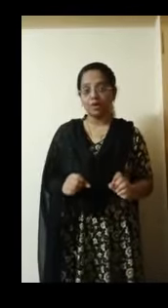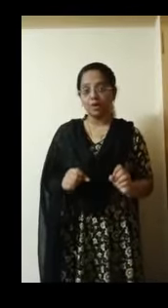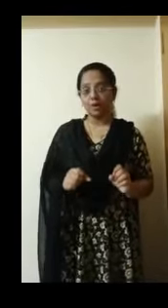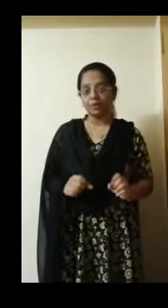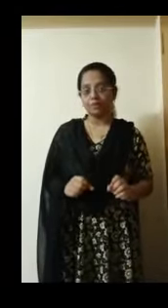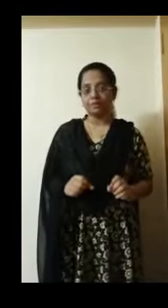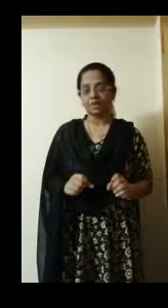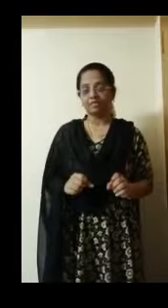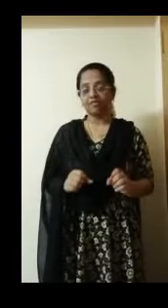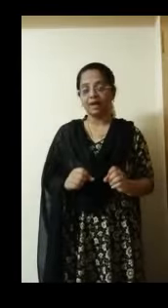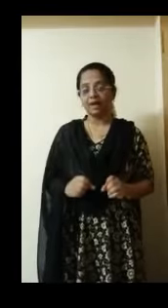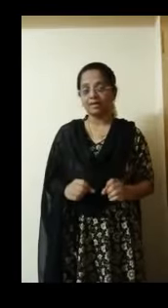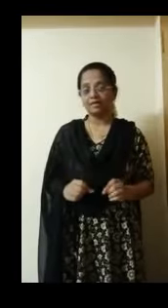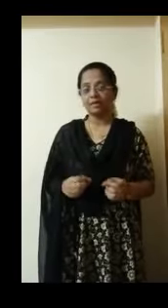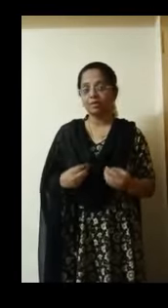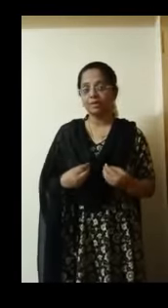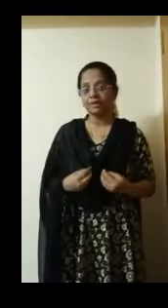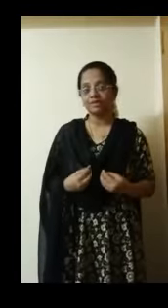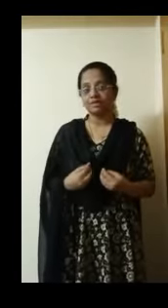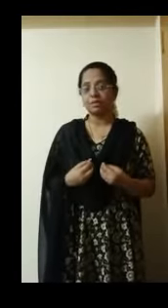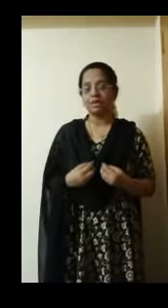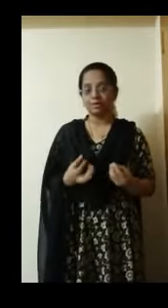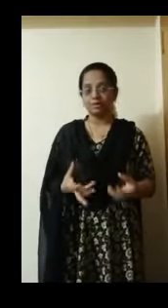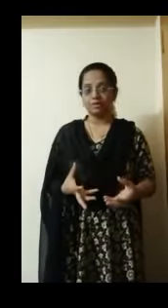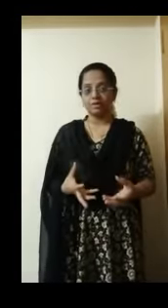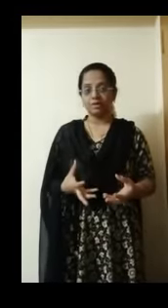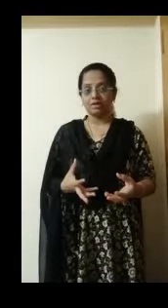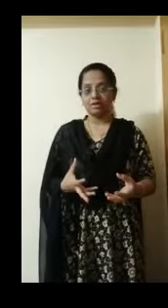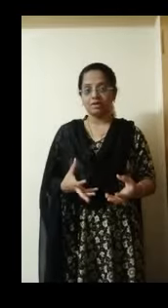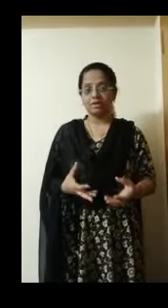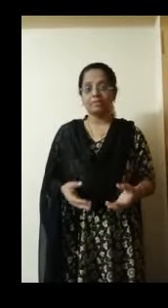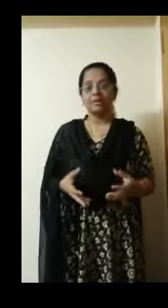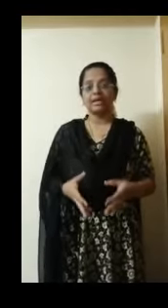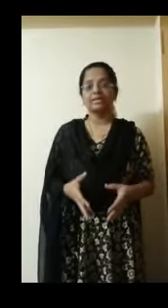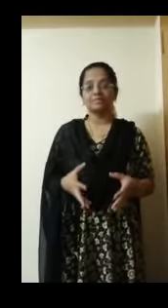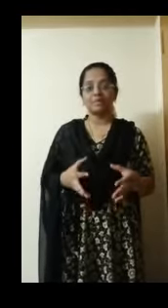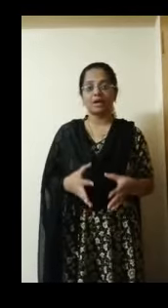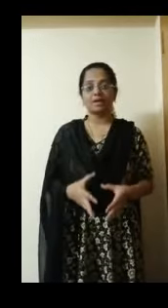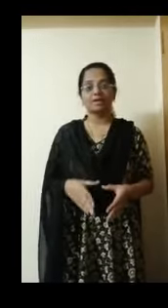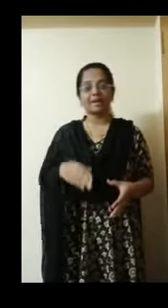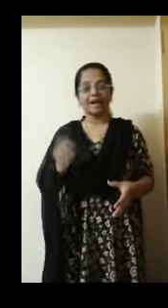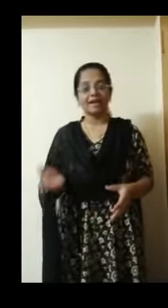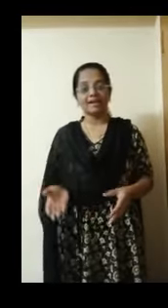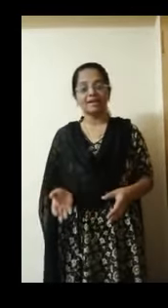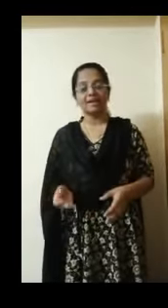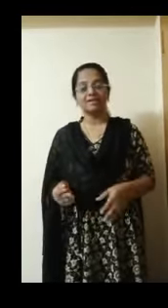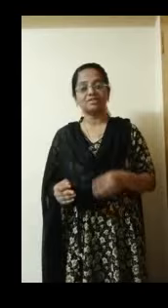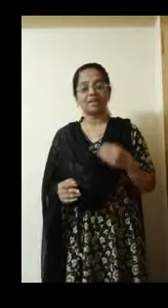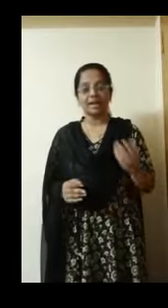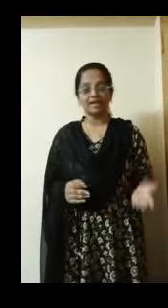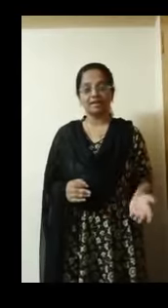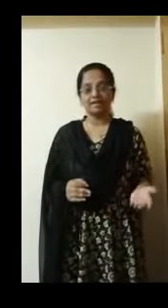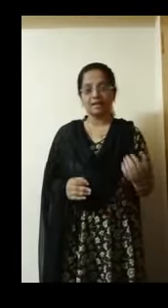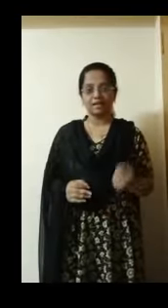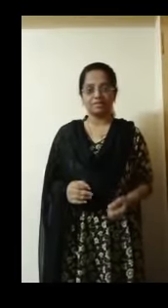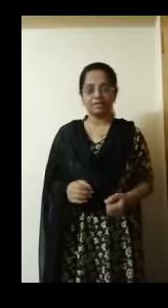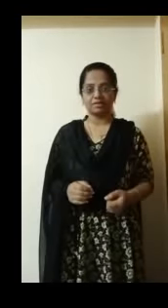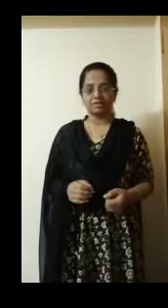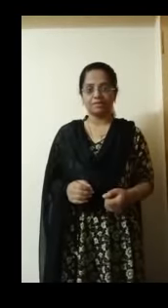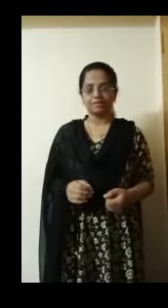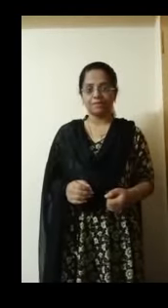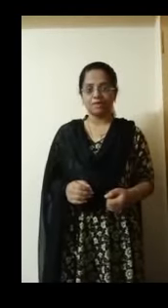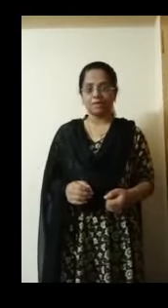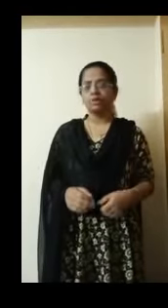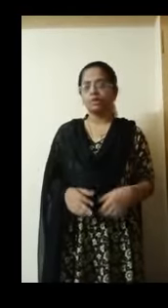called a home where human beings we live. The place where caring and sharing takes